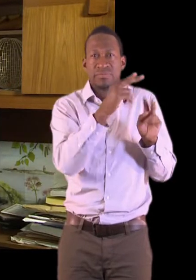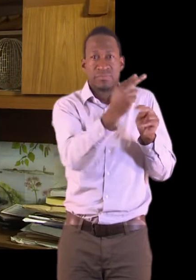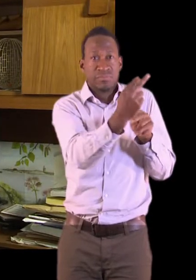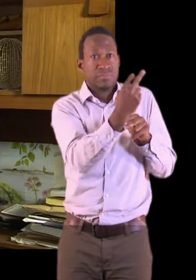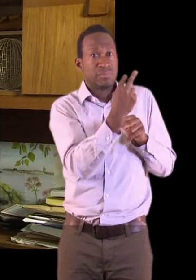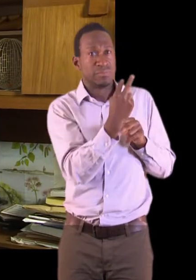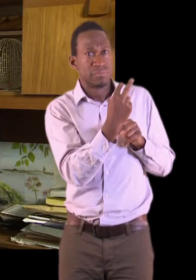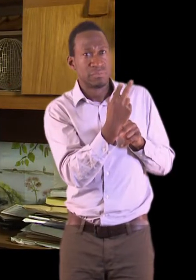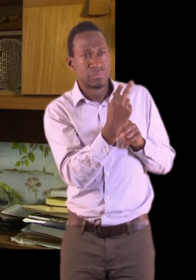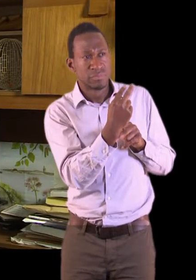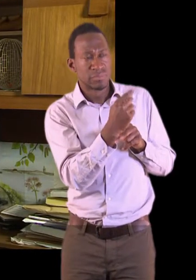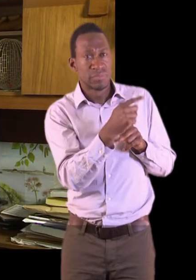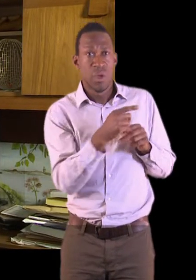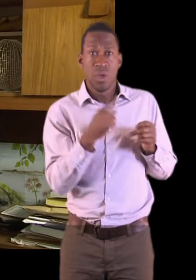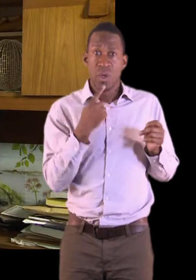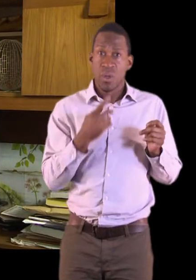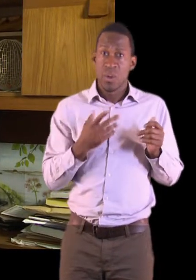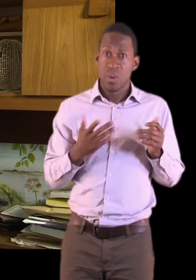And